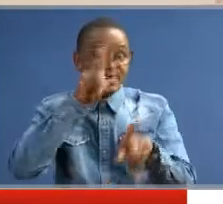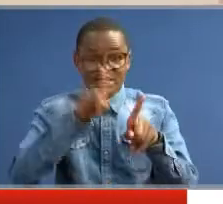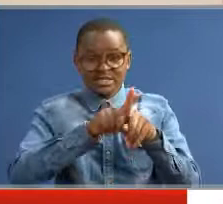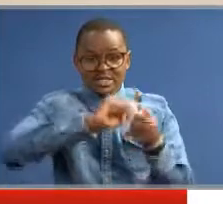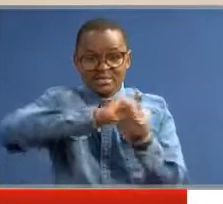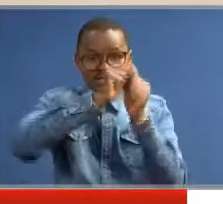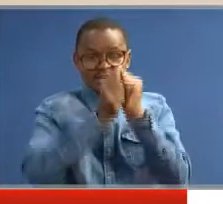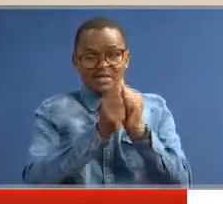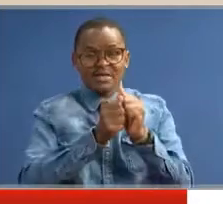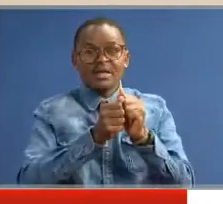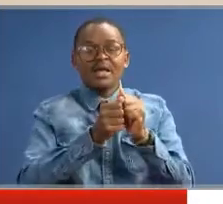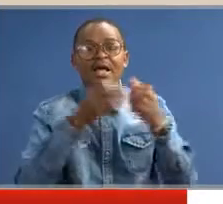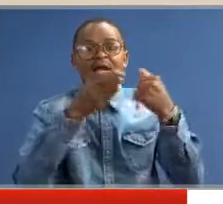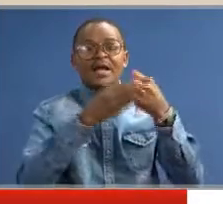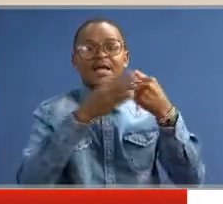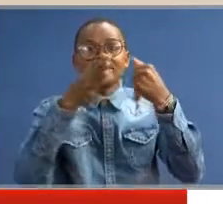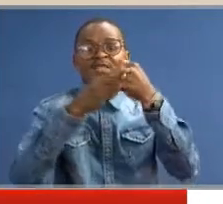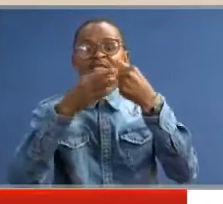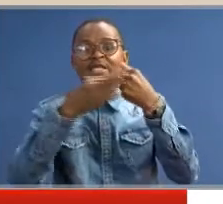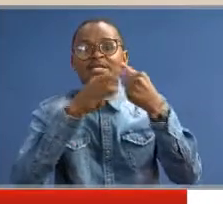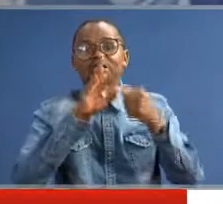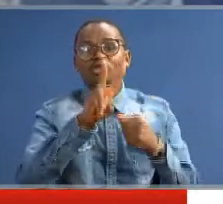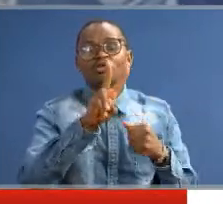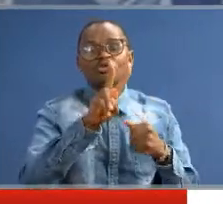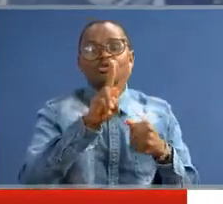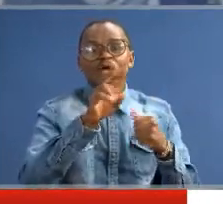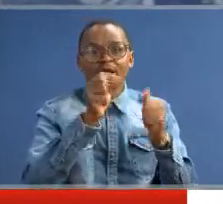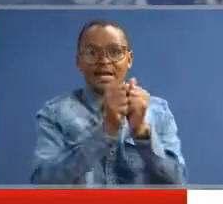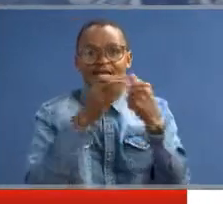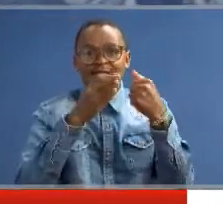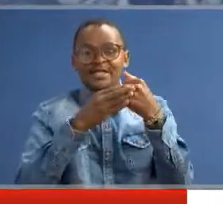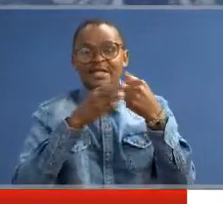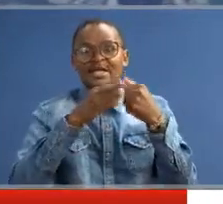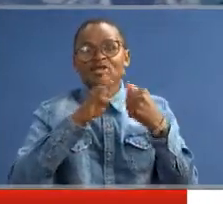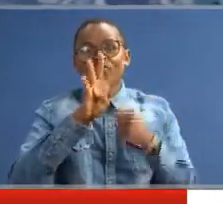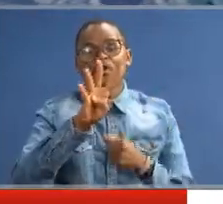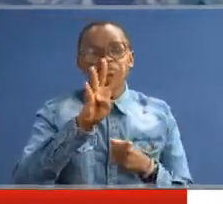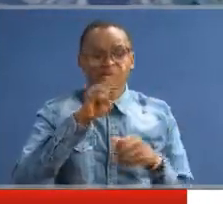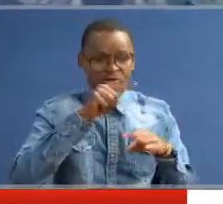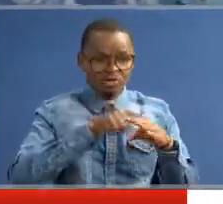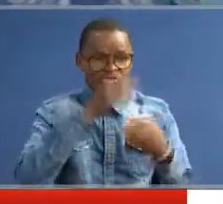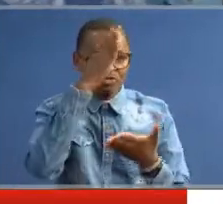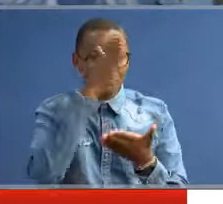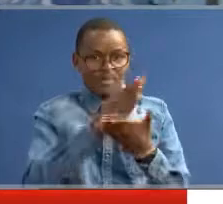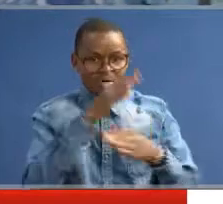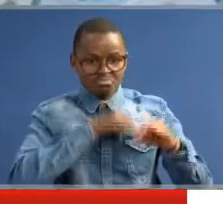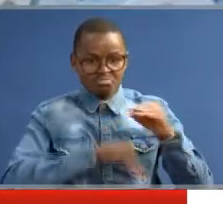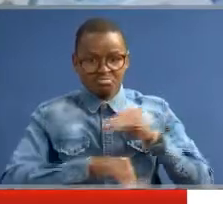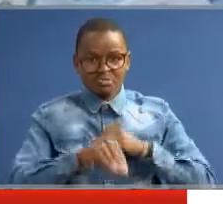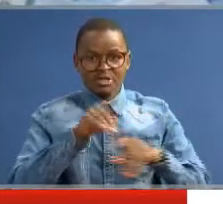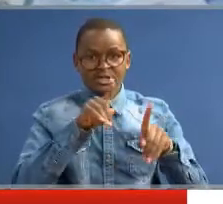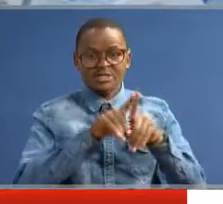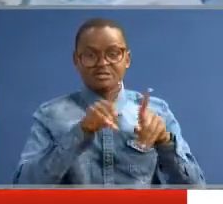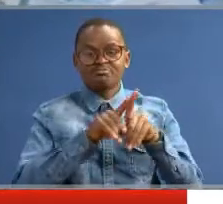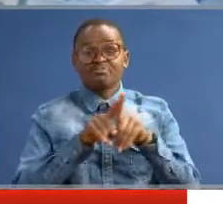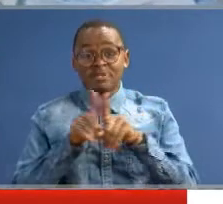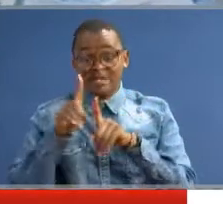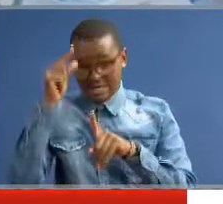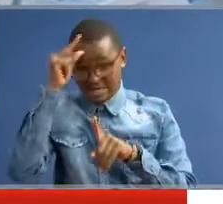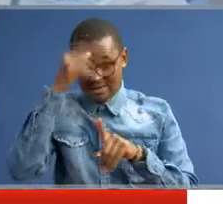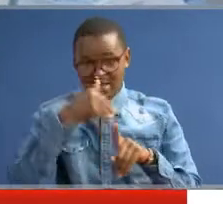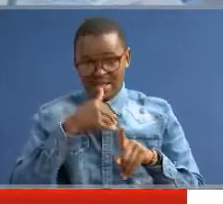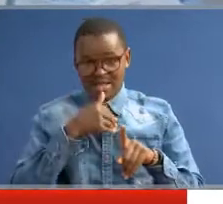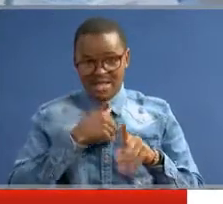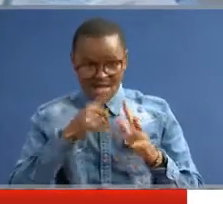currencies in 1982 and 1984 respectively. In an effort to curb corruption and money laundering, the government has